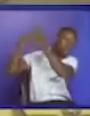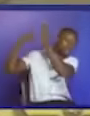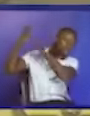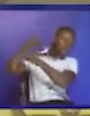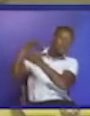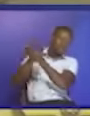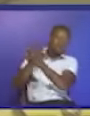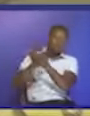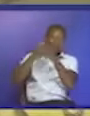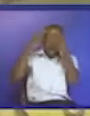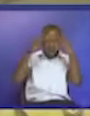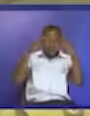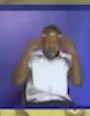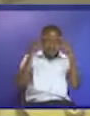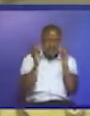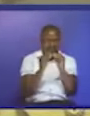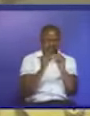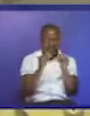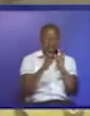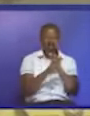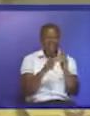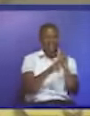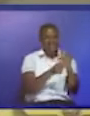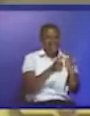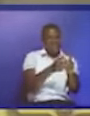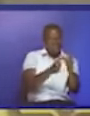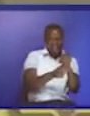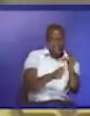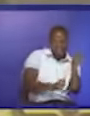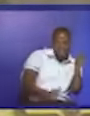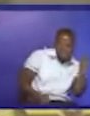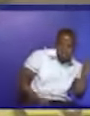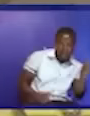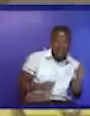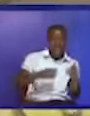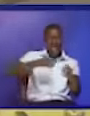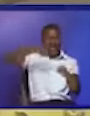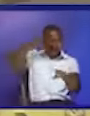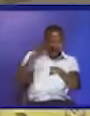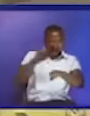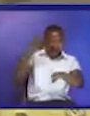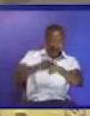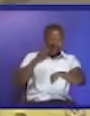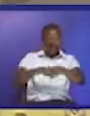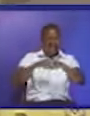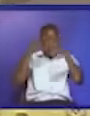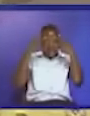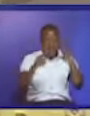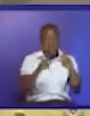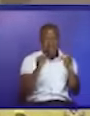aforetime, the backslidings that were recorded aforetime, the